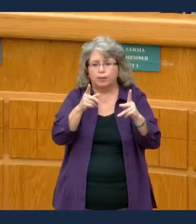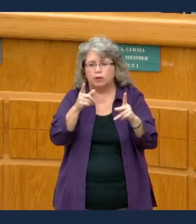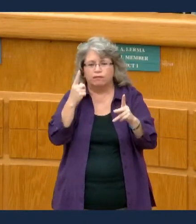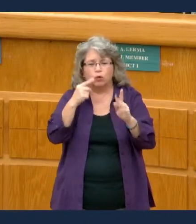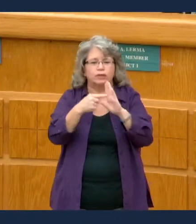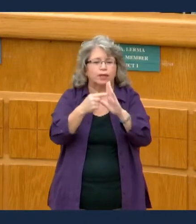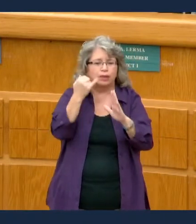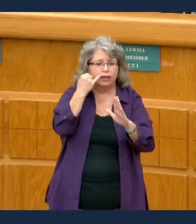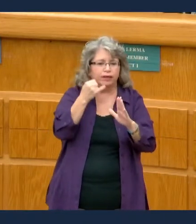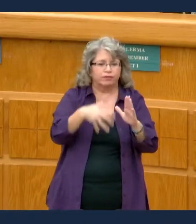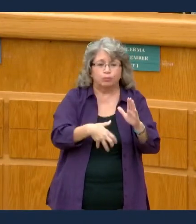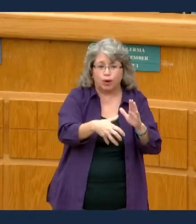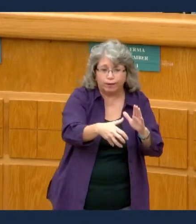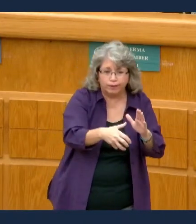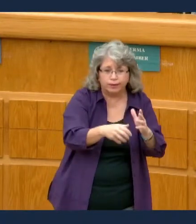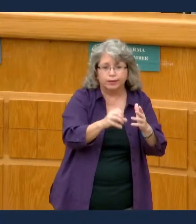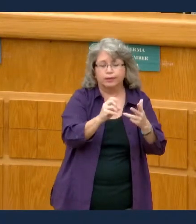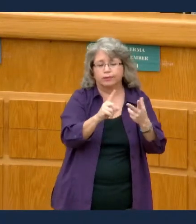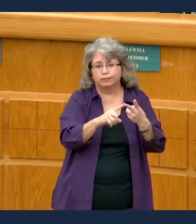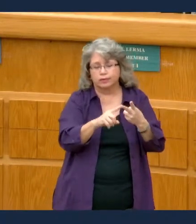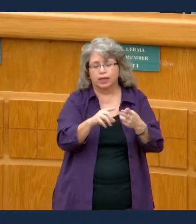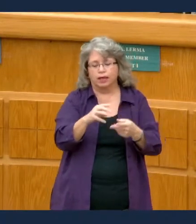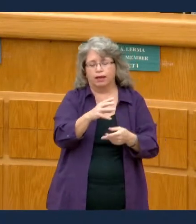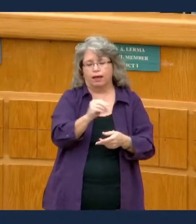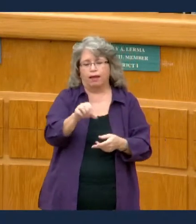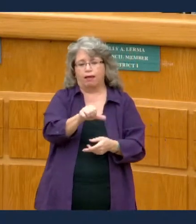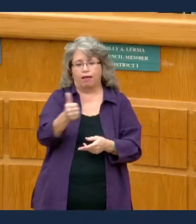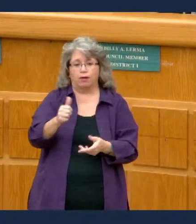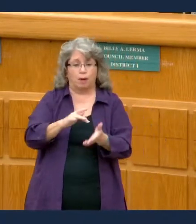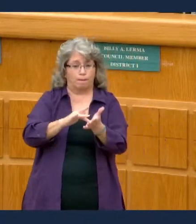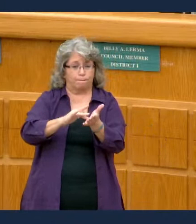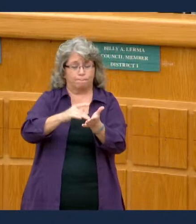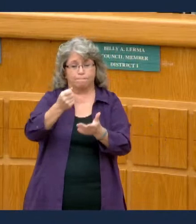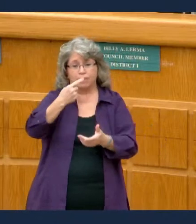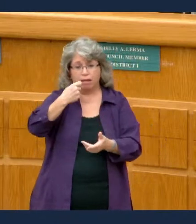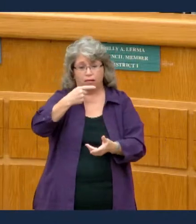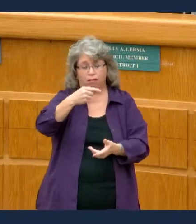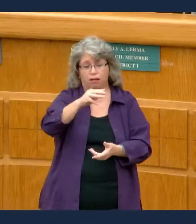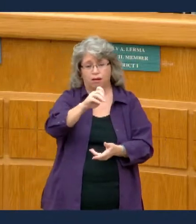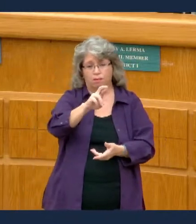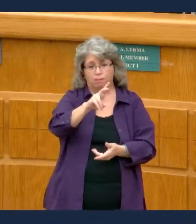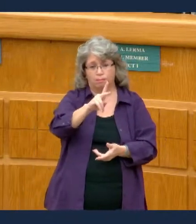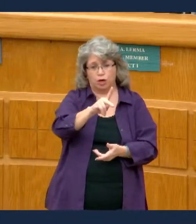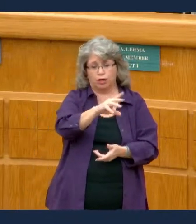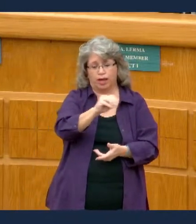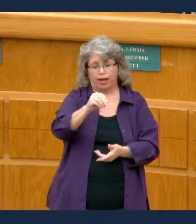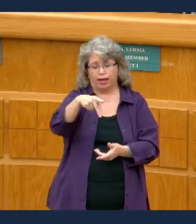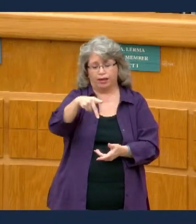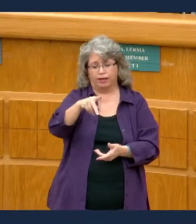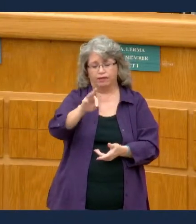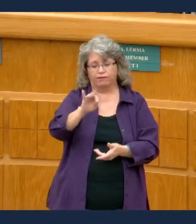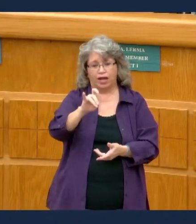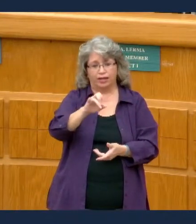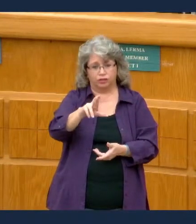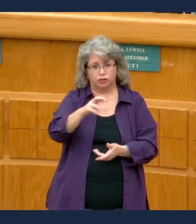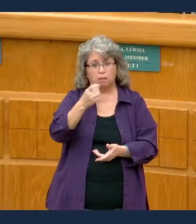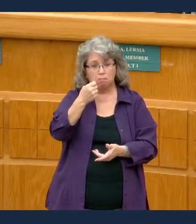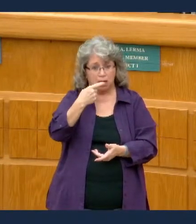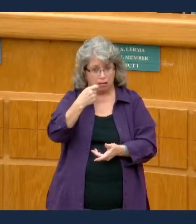that. And Merck and Pfizer COVID-19 pills are available, but you do have to get your physician to write your prescription for